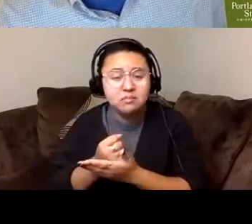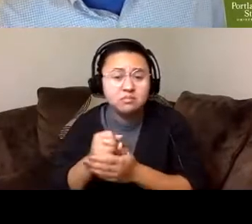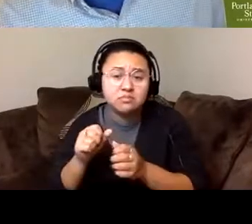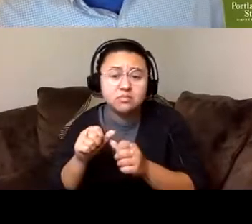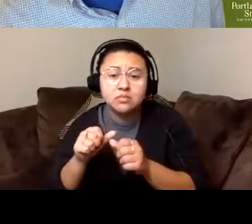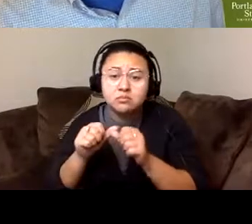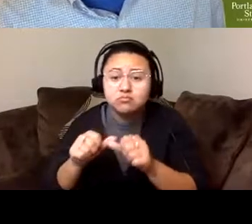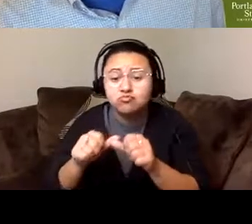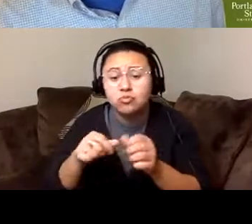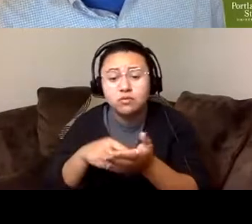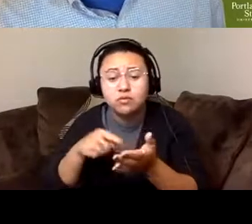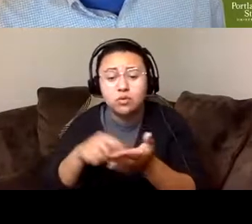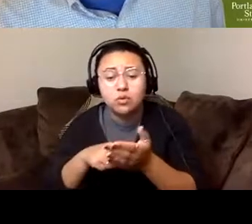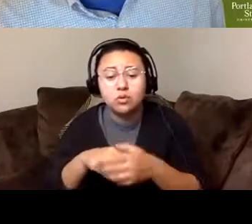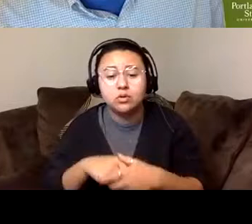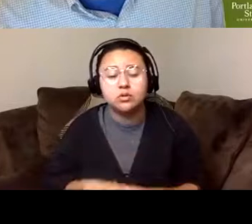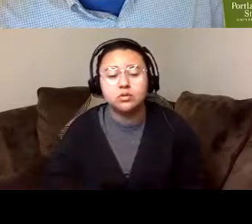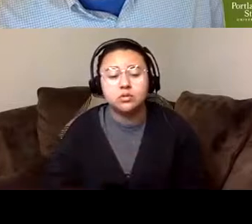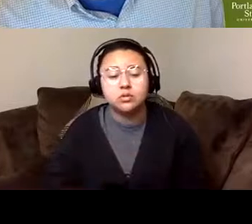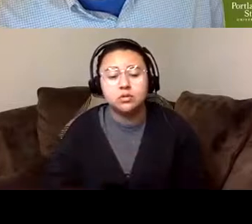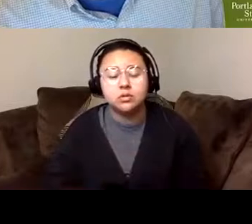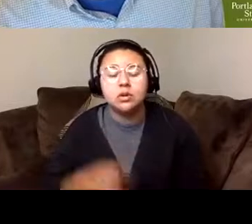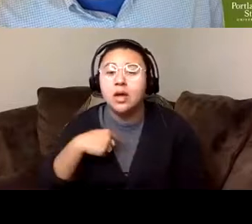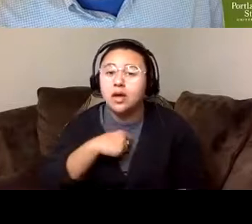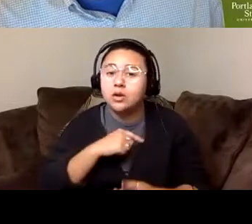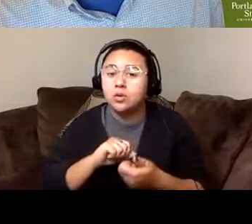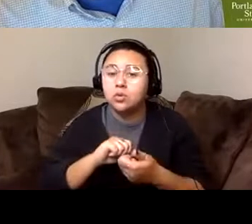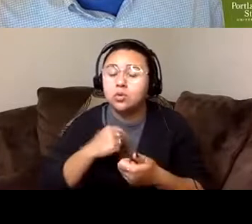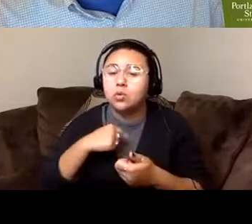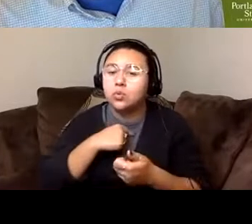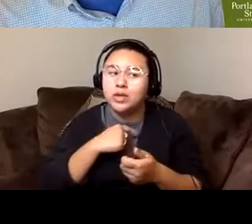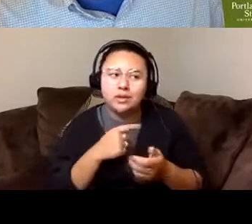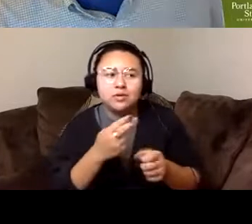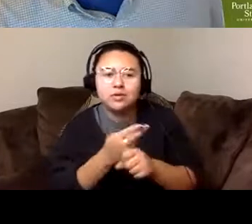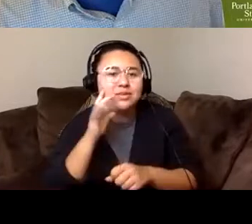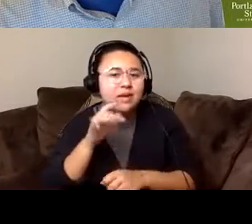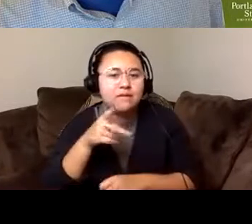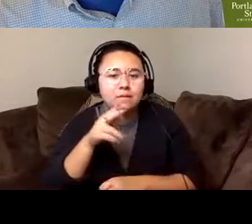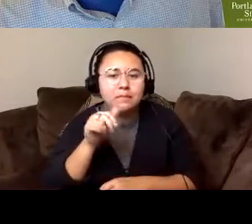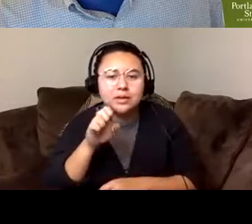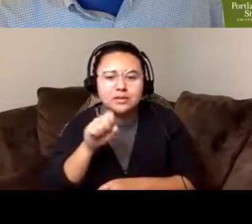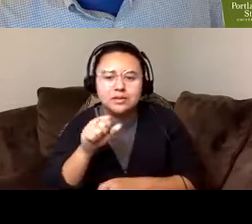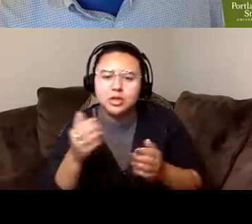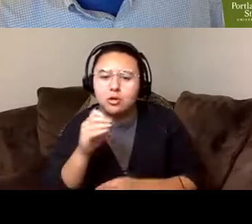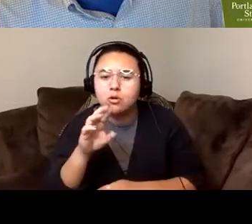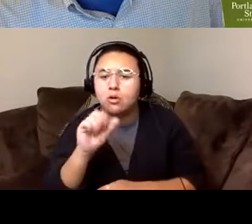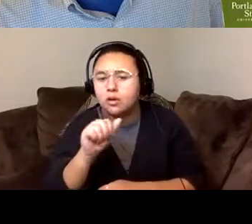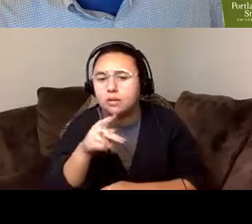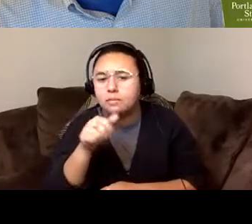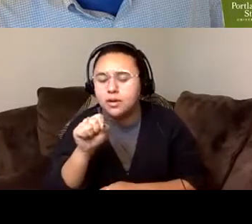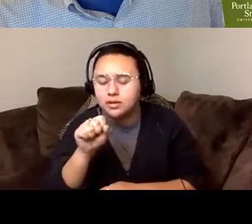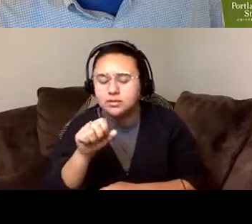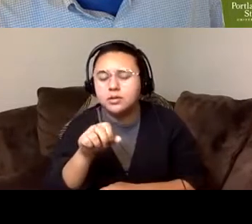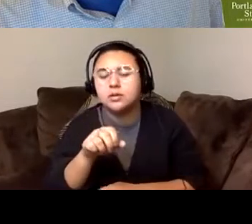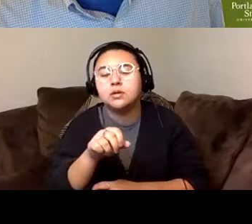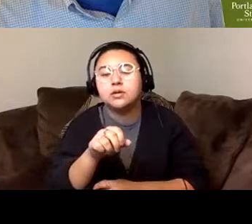incorporated into our transit system, into the passes up here? It's the Orca Pass. You know, how can we make it completely